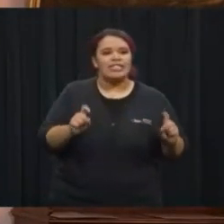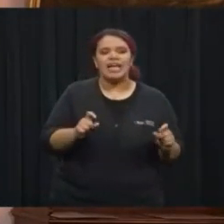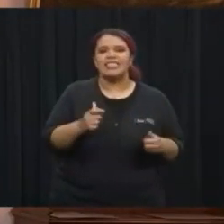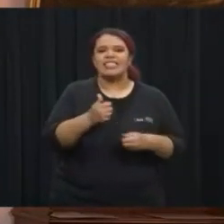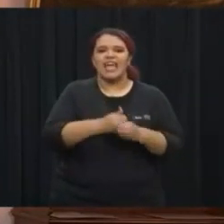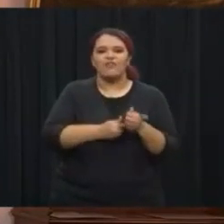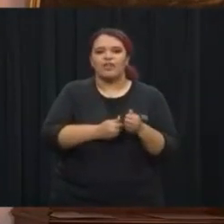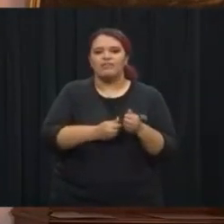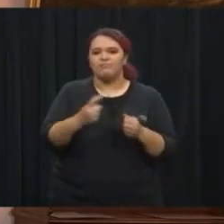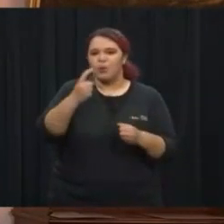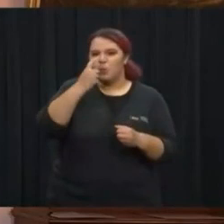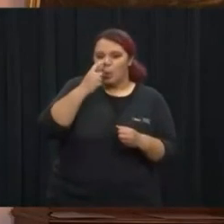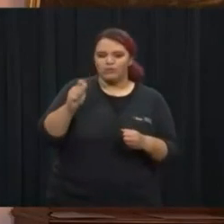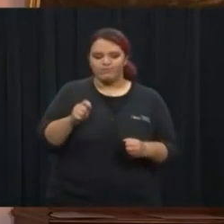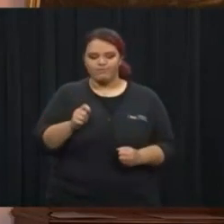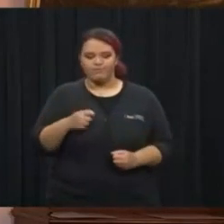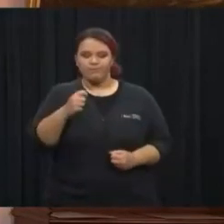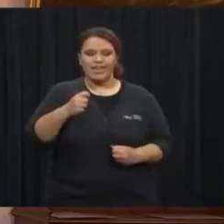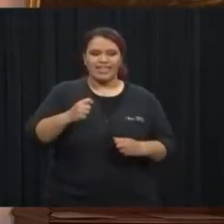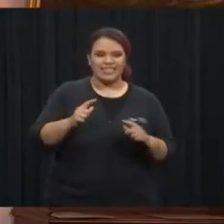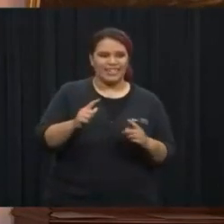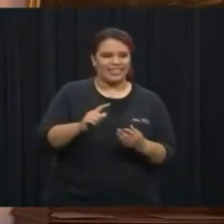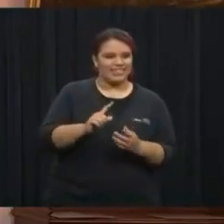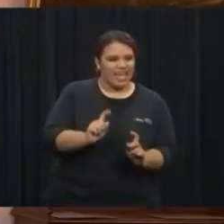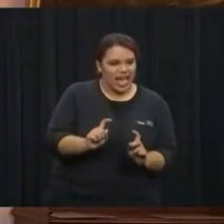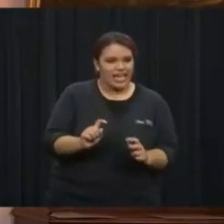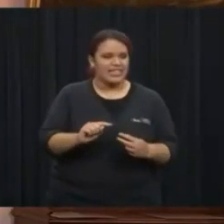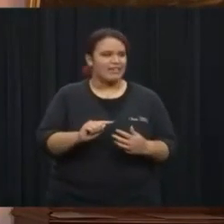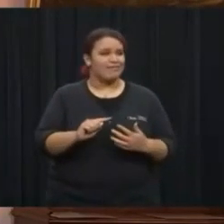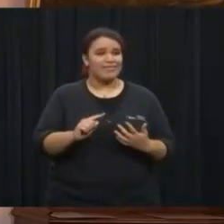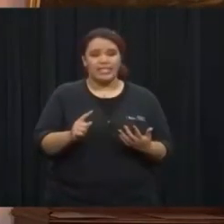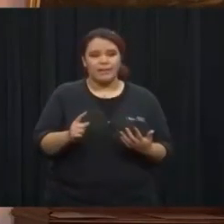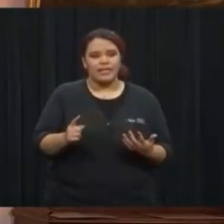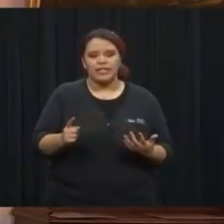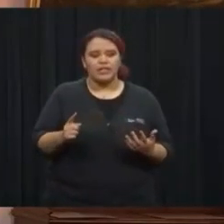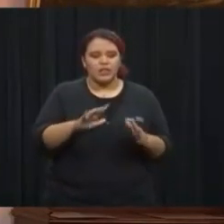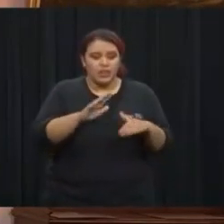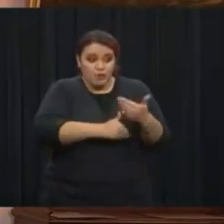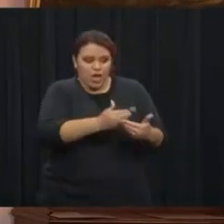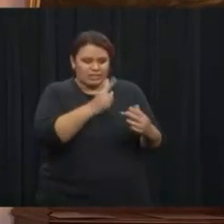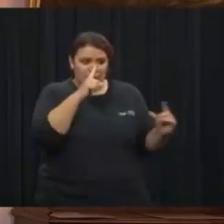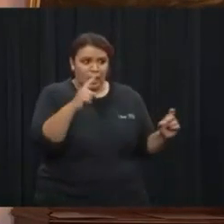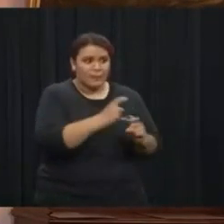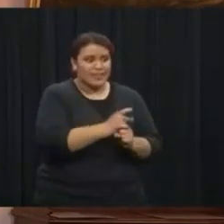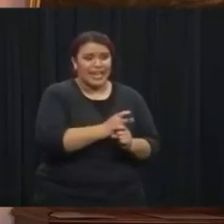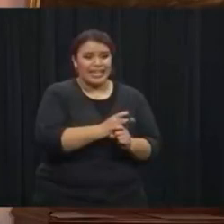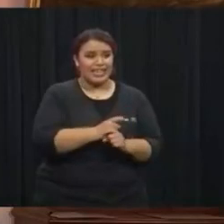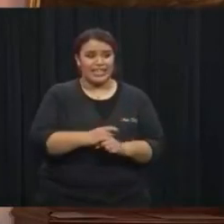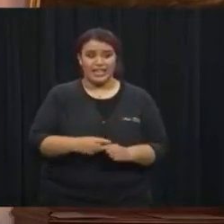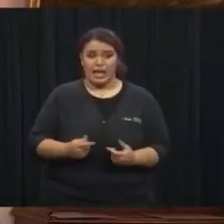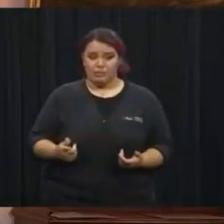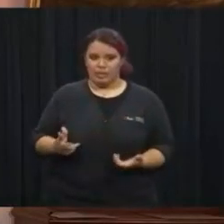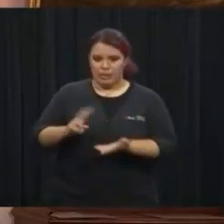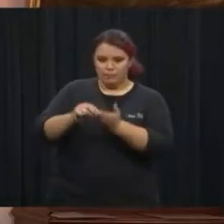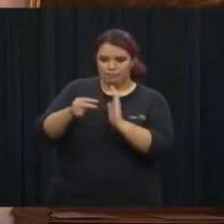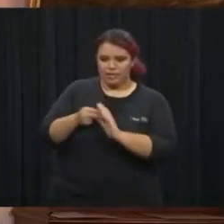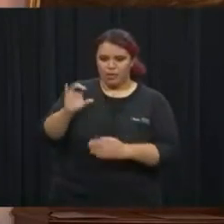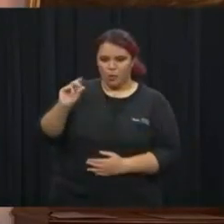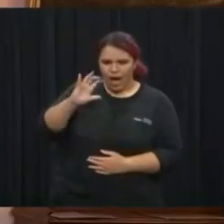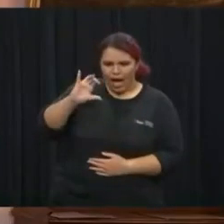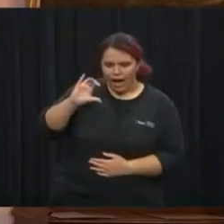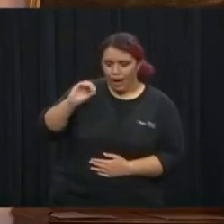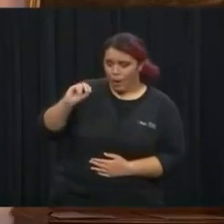to full recovery, but if you look at the areas where they're ahead of us, we certainly will be seeing that in days to come. Remember, 80% of